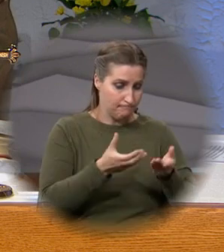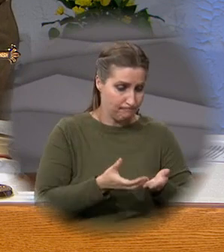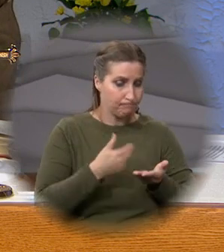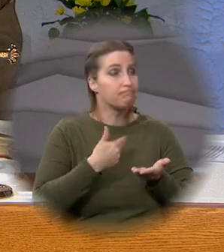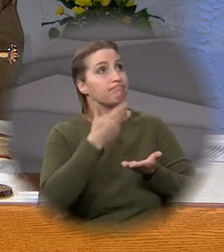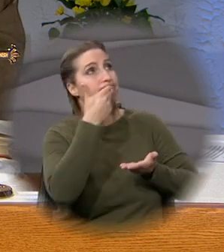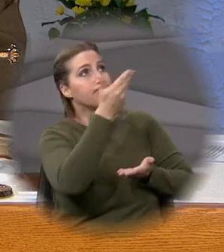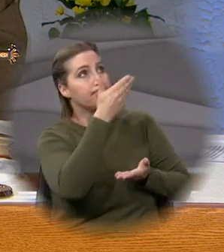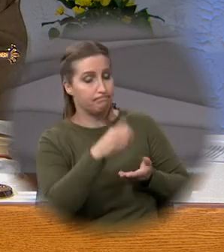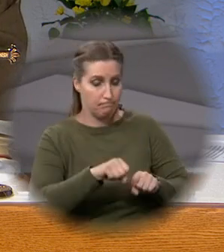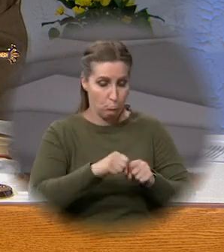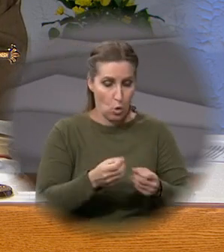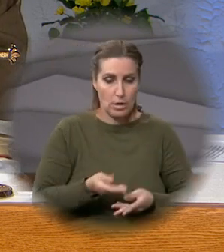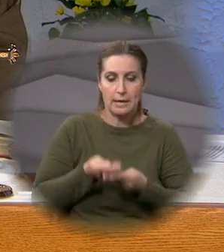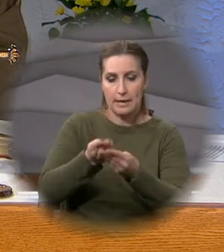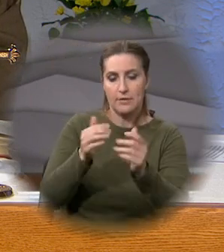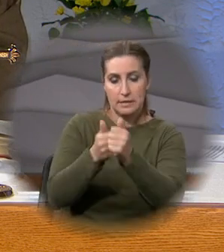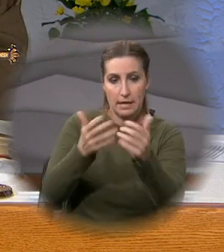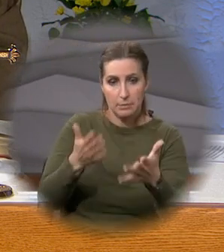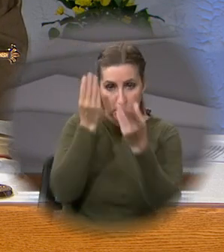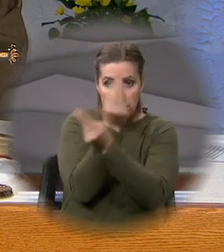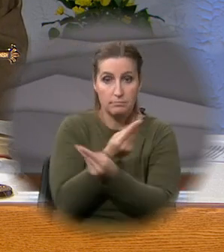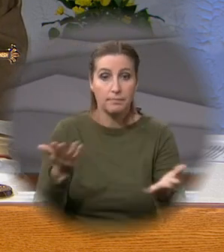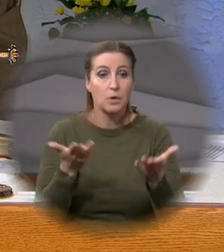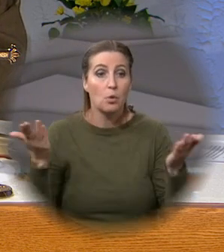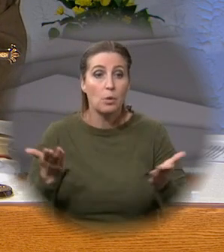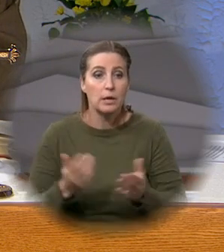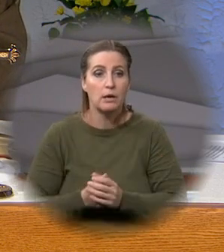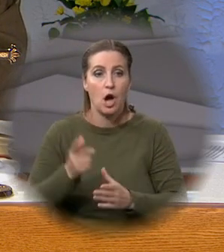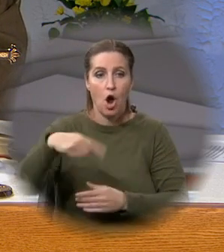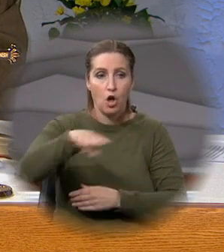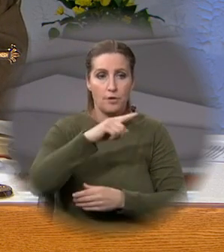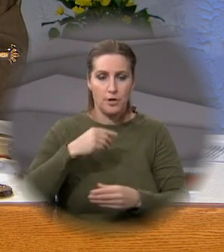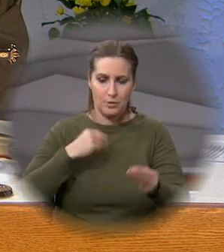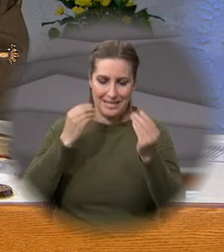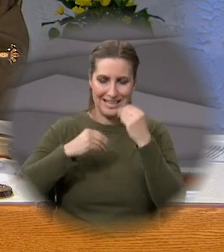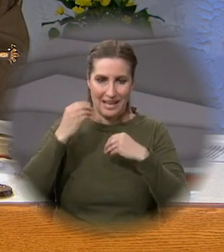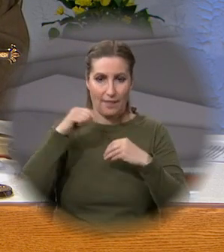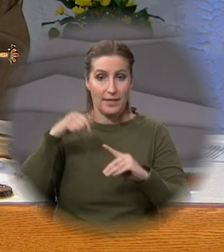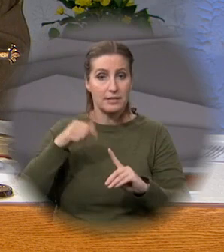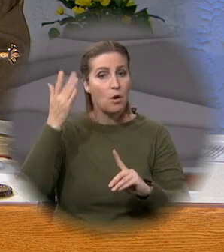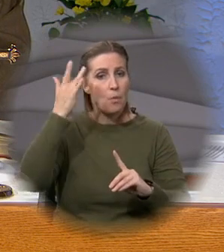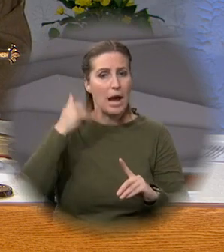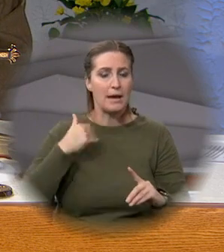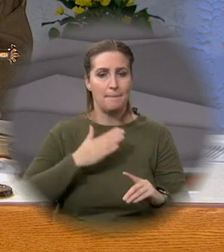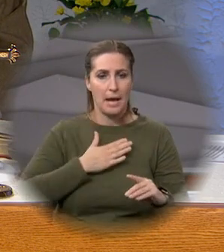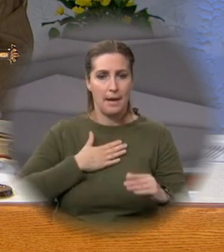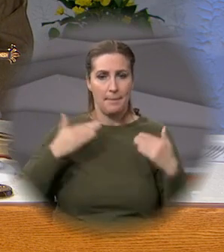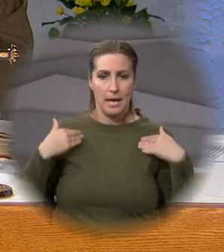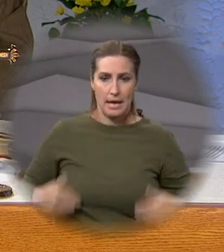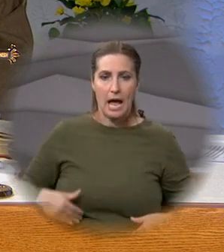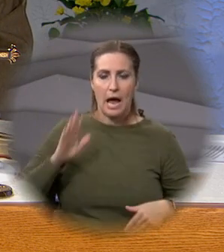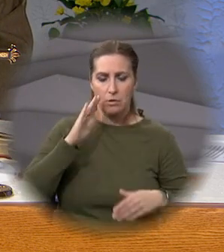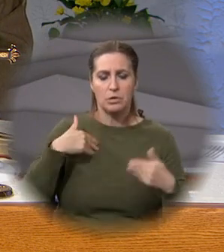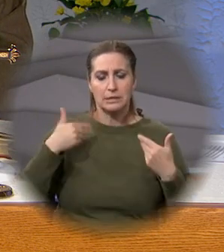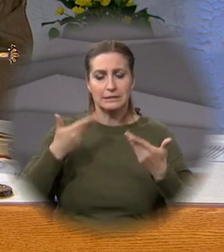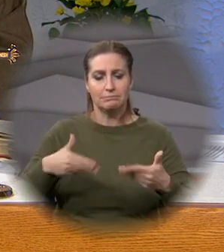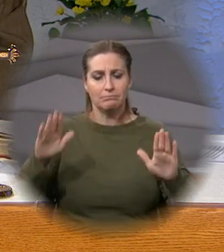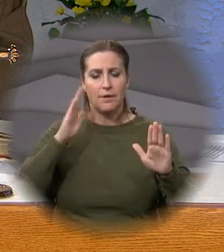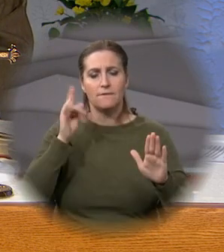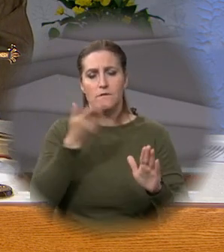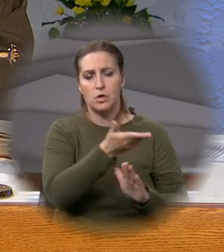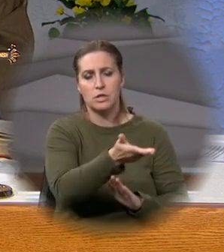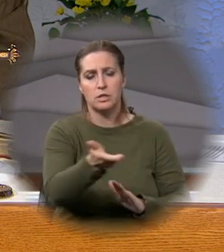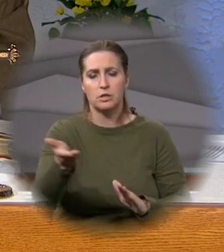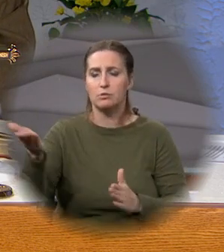thanks, he broke it, gave it to his disciples, saying, "Take this, all of you, and eat of it, for this is my body, which will be